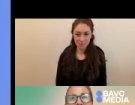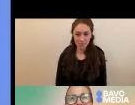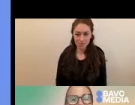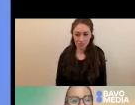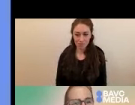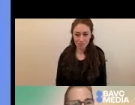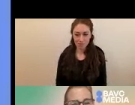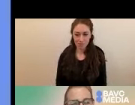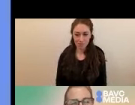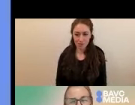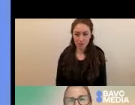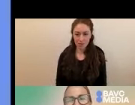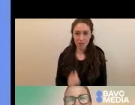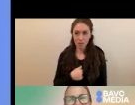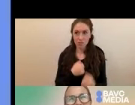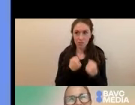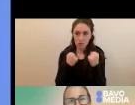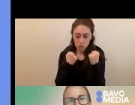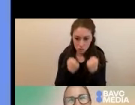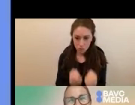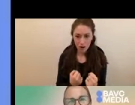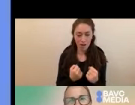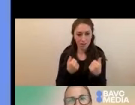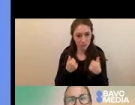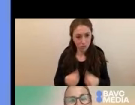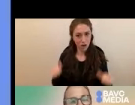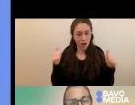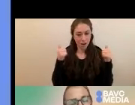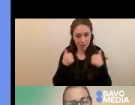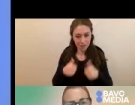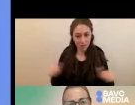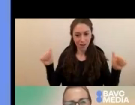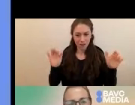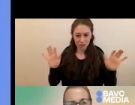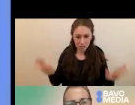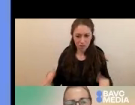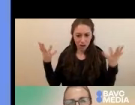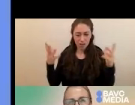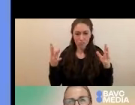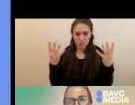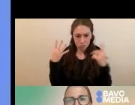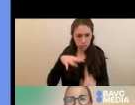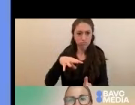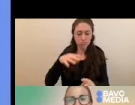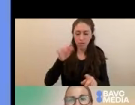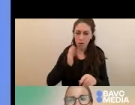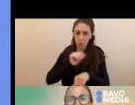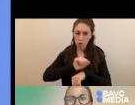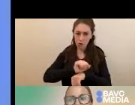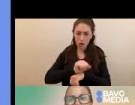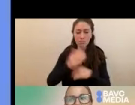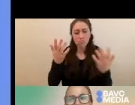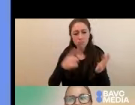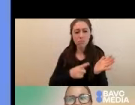We are very adamantly trying to really raise the profile of our work. Sometimes it